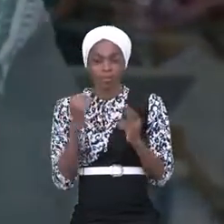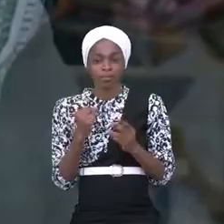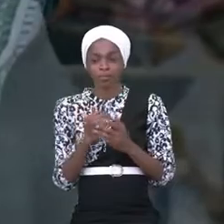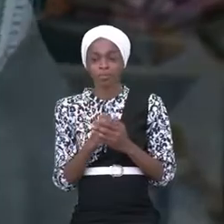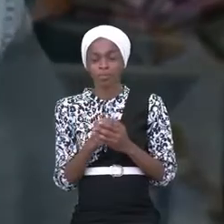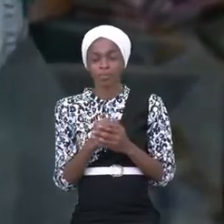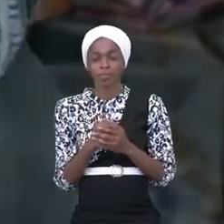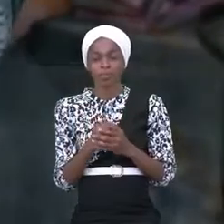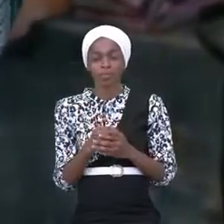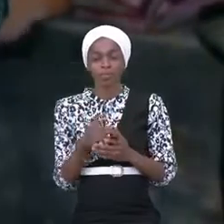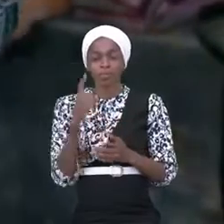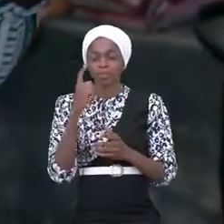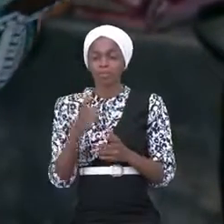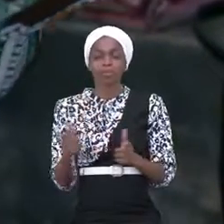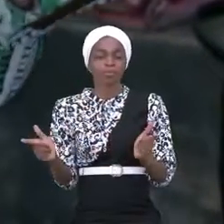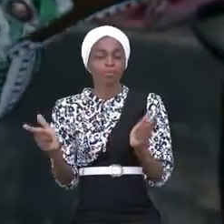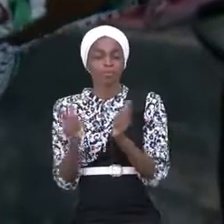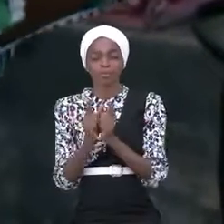Owa nu Elijah.